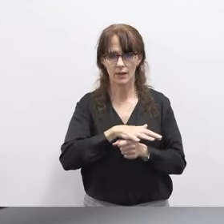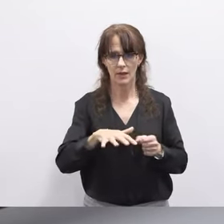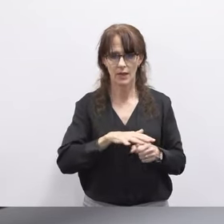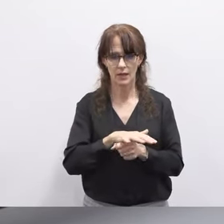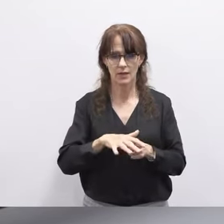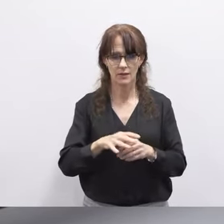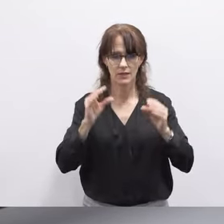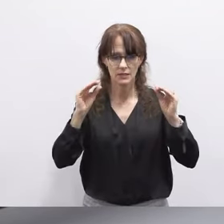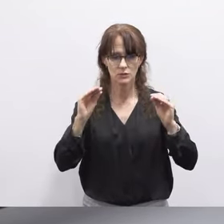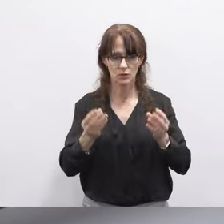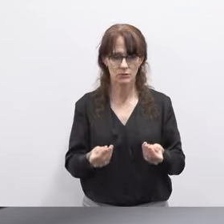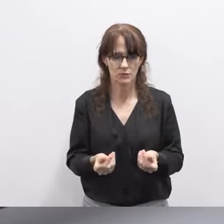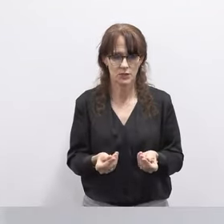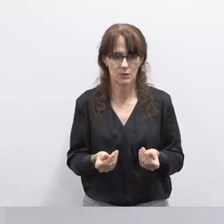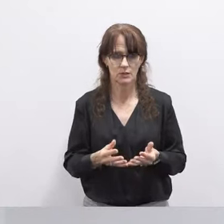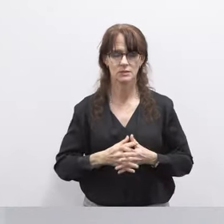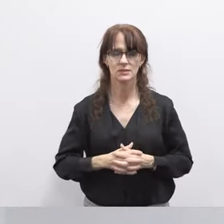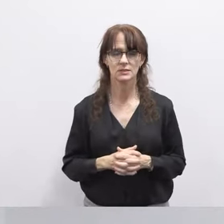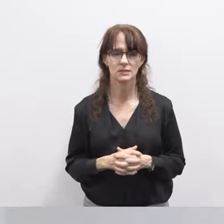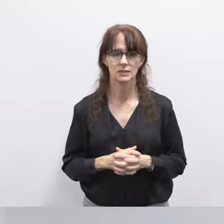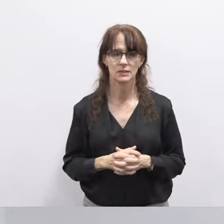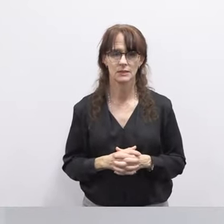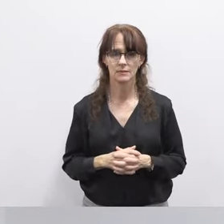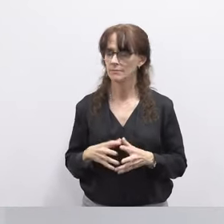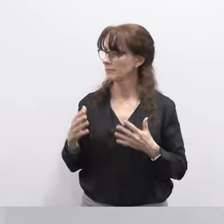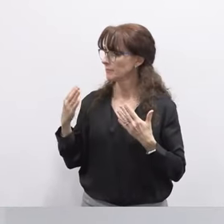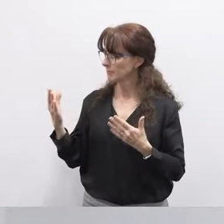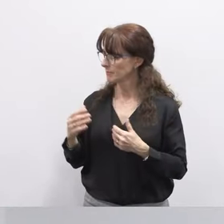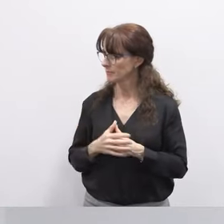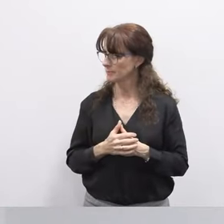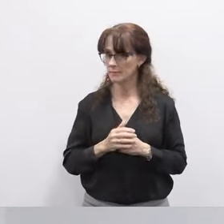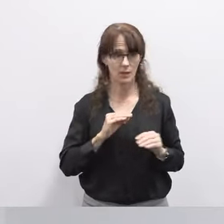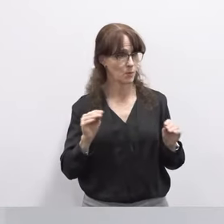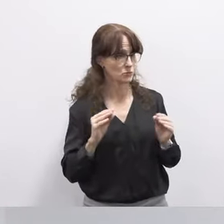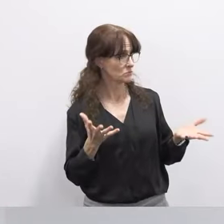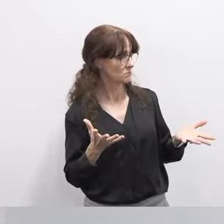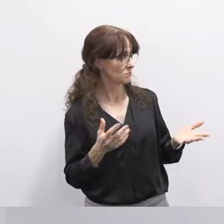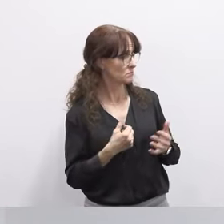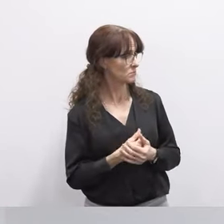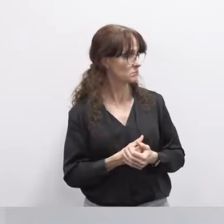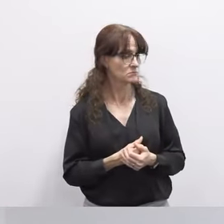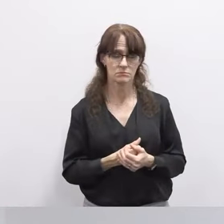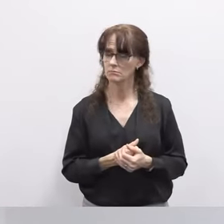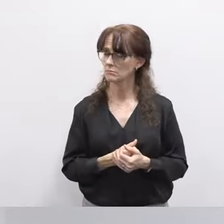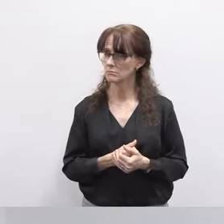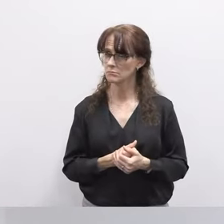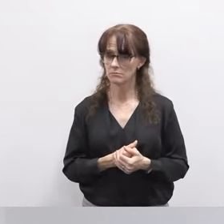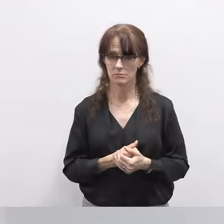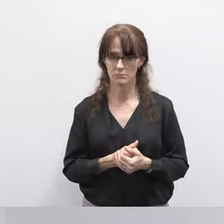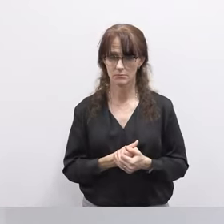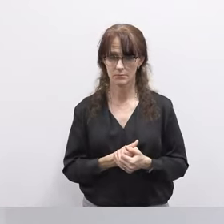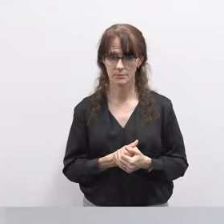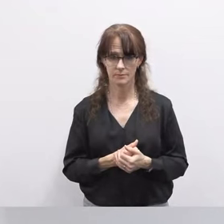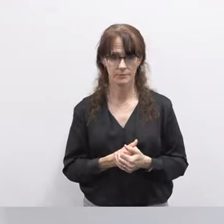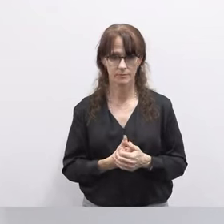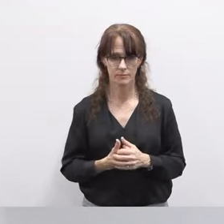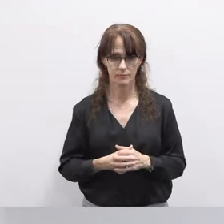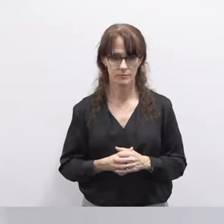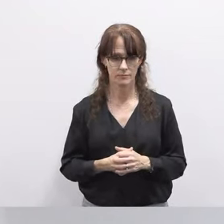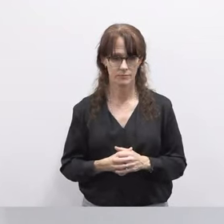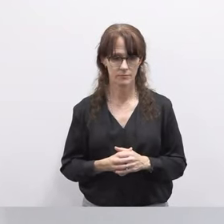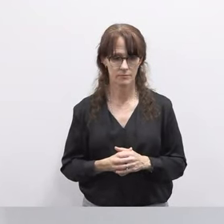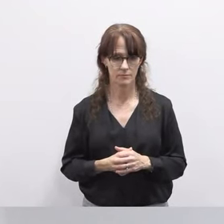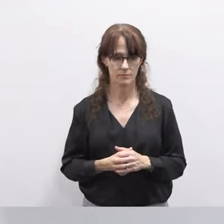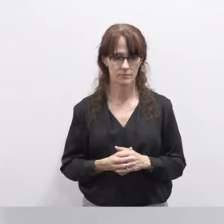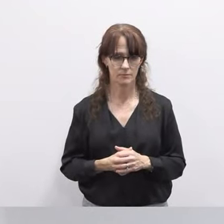instructional materials. Thank you. Do we have a motion? Do you need a motion? Or is it